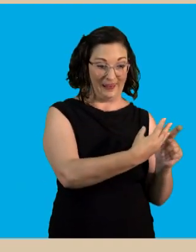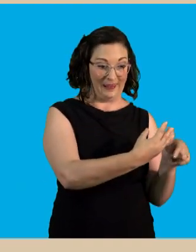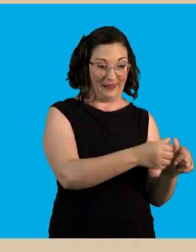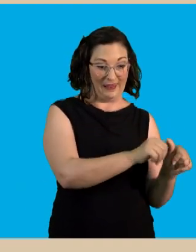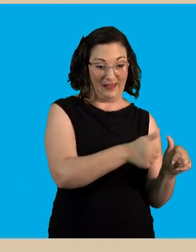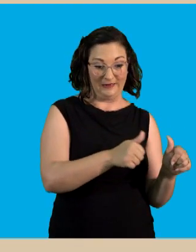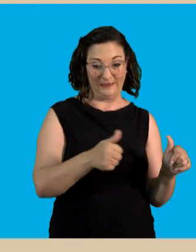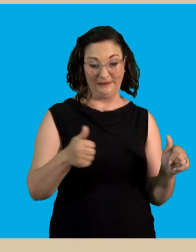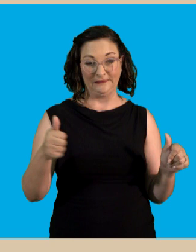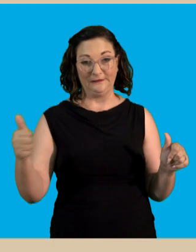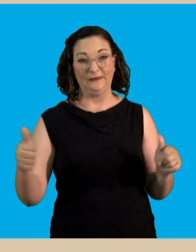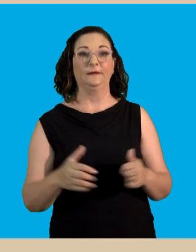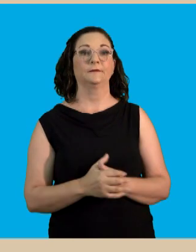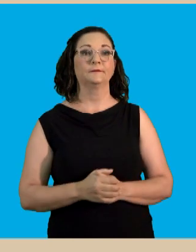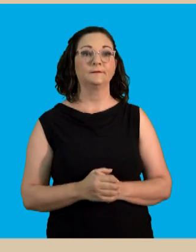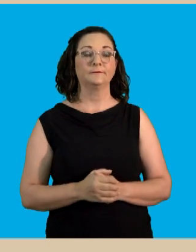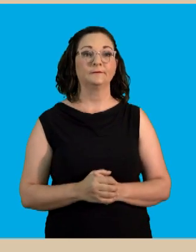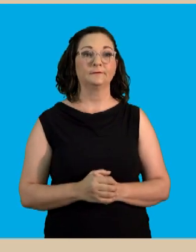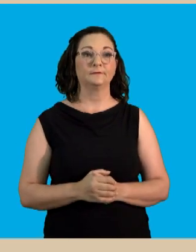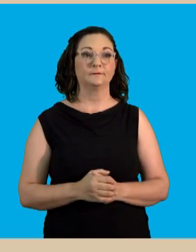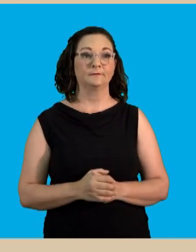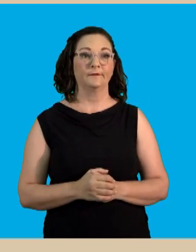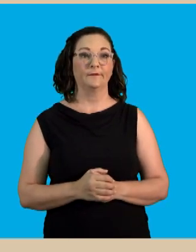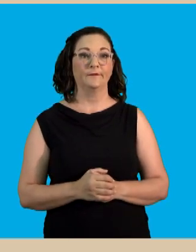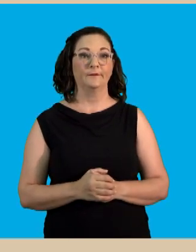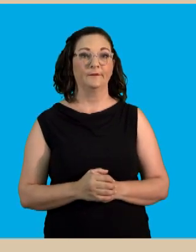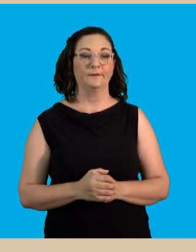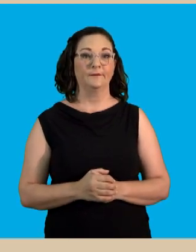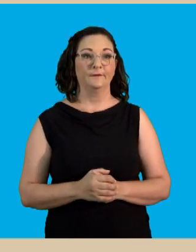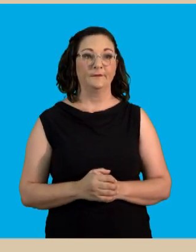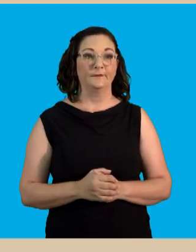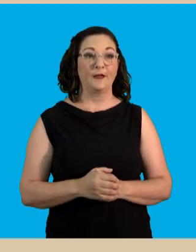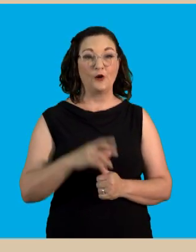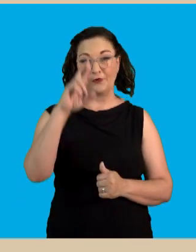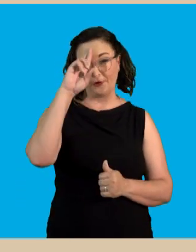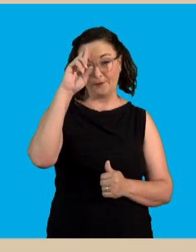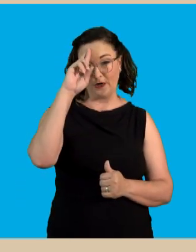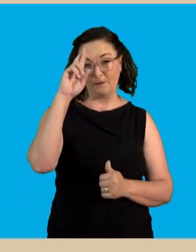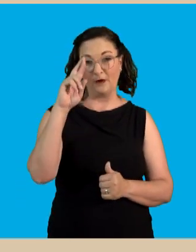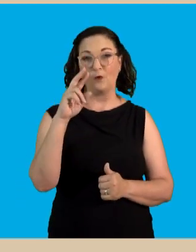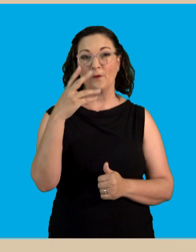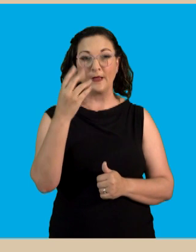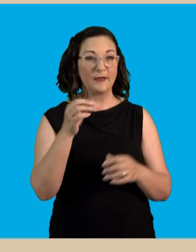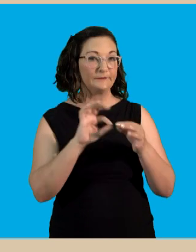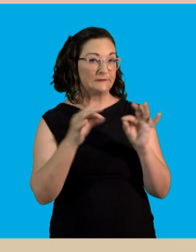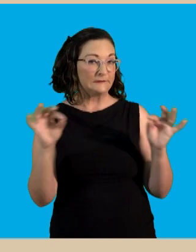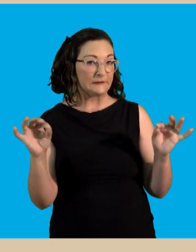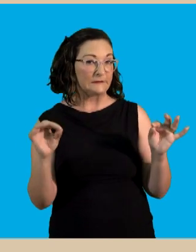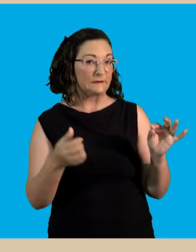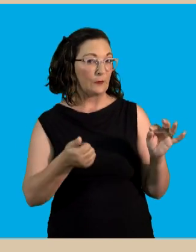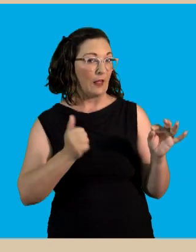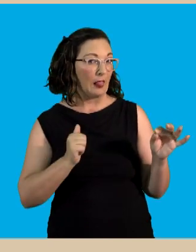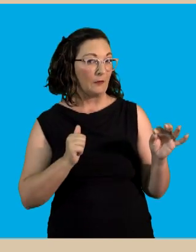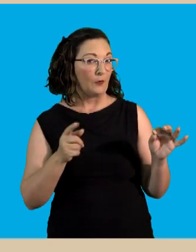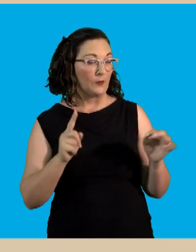Okay, sorry about that. Where is the question? Yes, in order from the sun. Right. Remember, we have that sentence